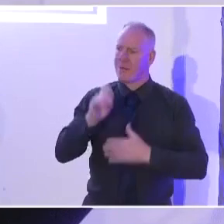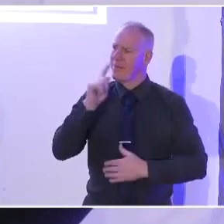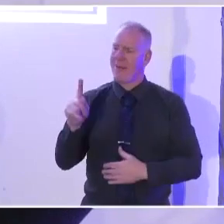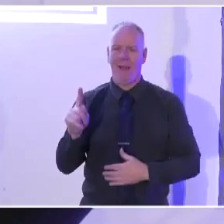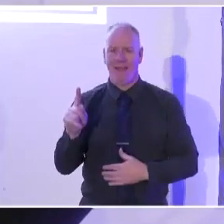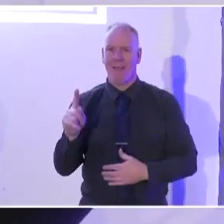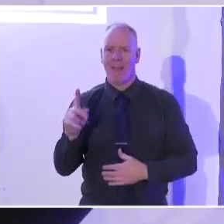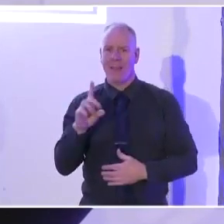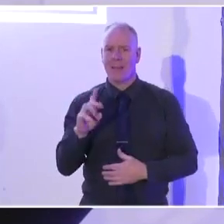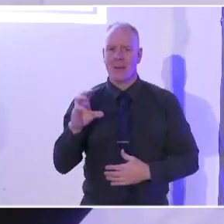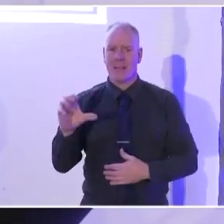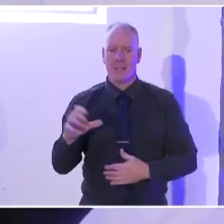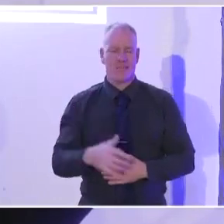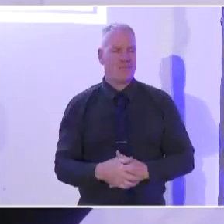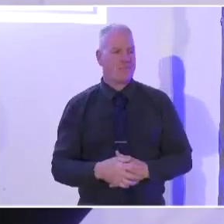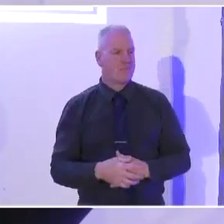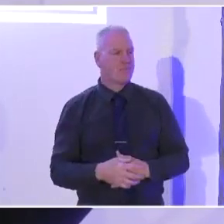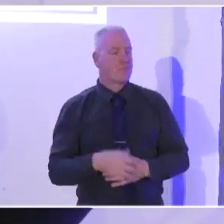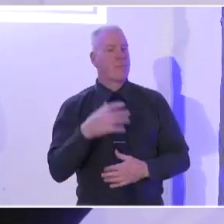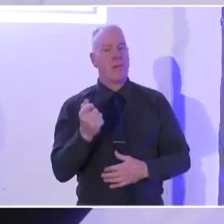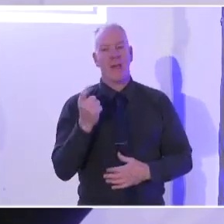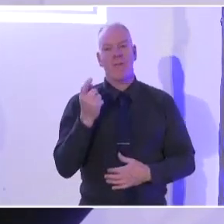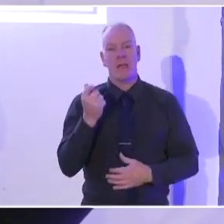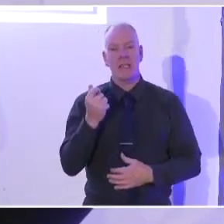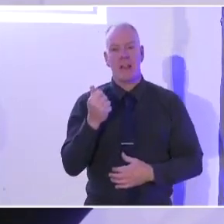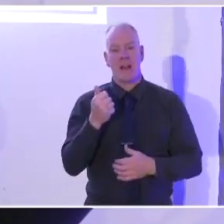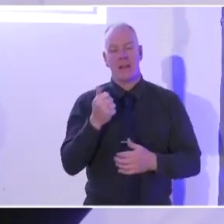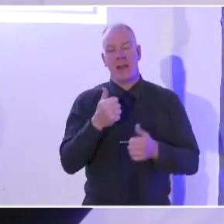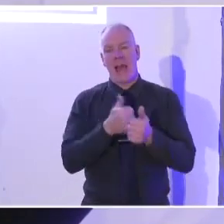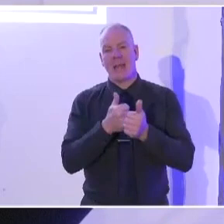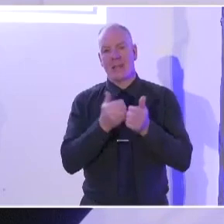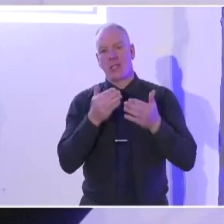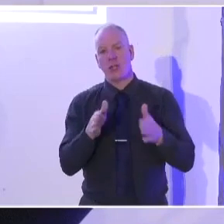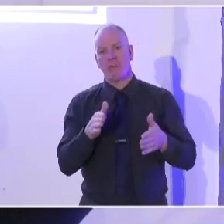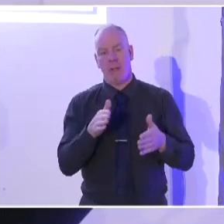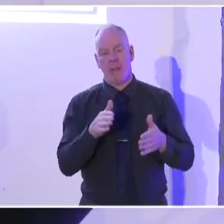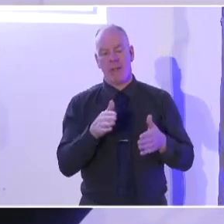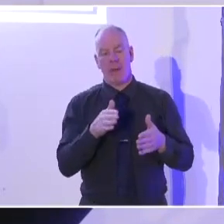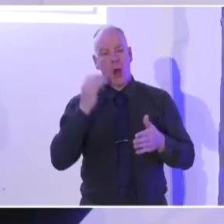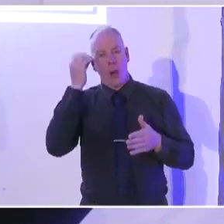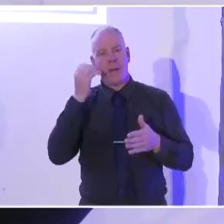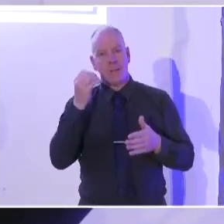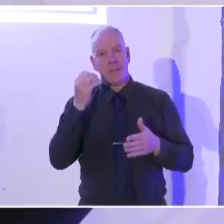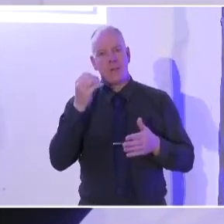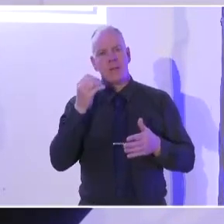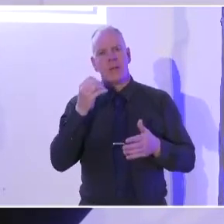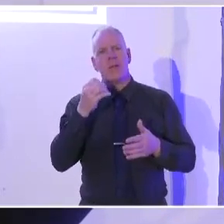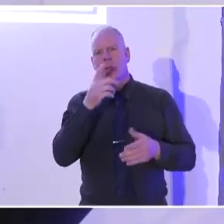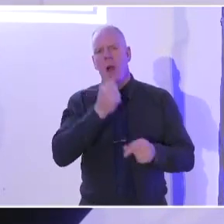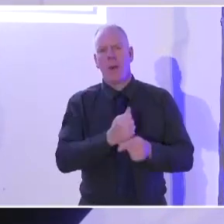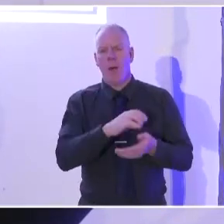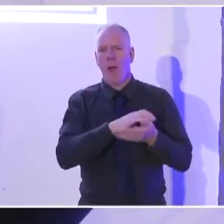notifying. And there's actually a recent Advocate General opinion, which sheds some useful insight into what Article 32